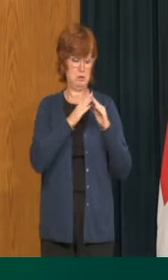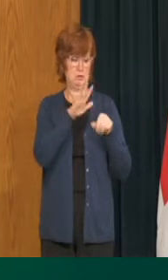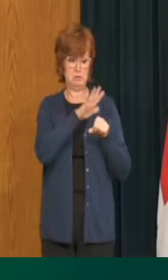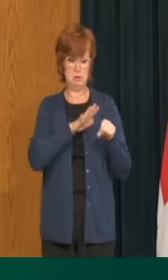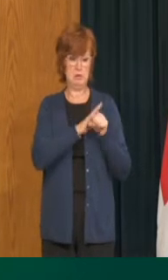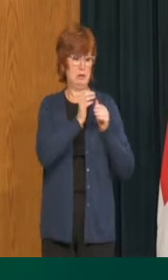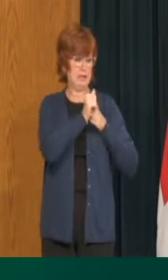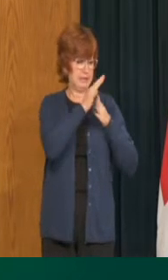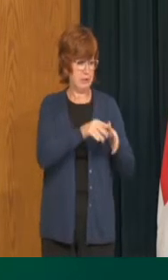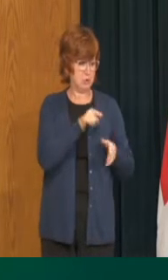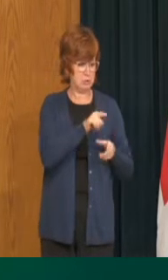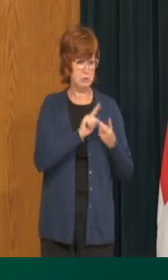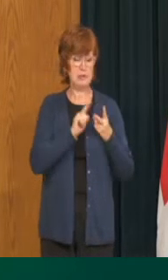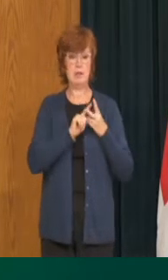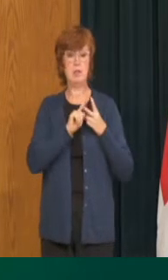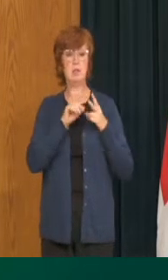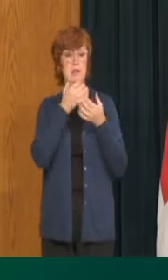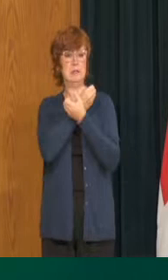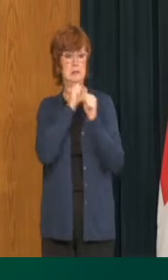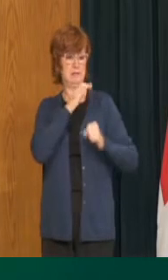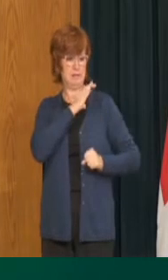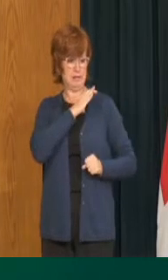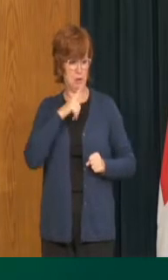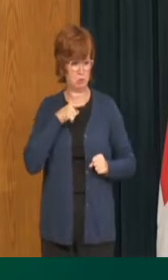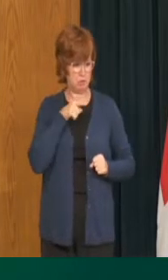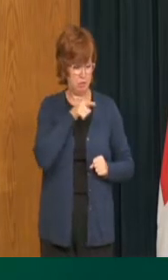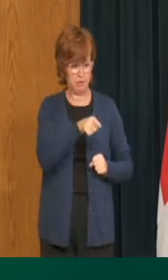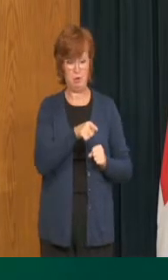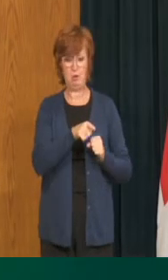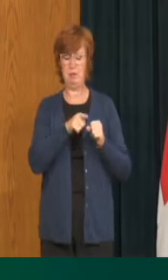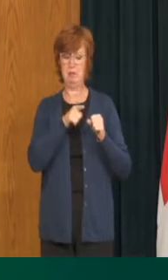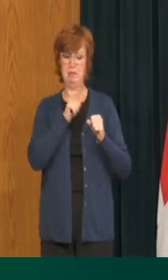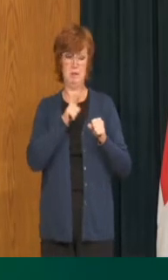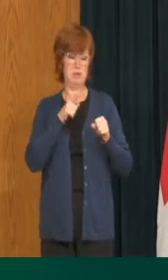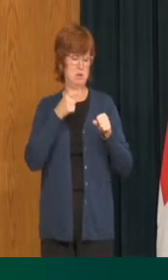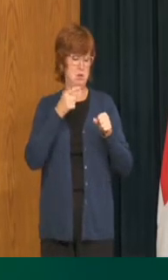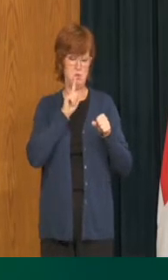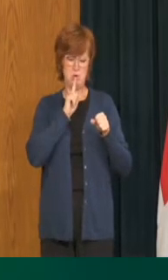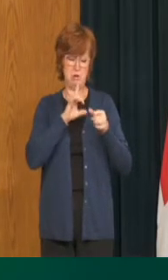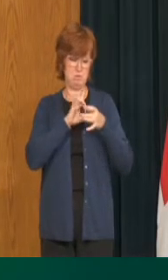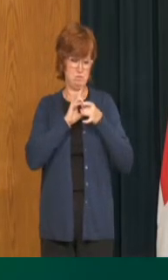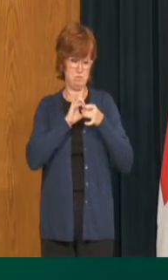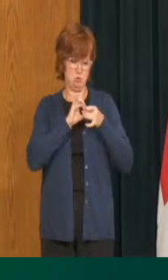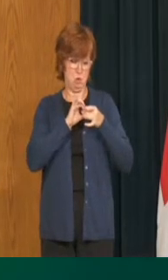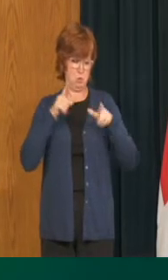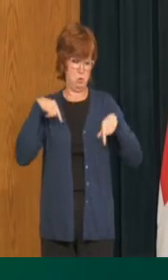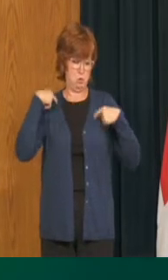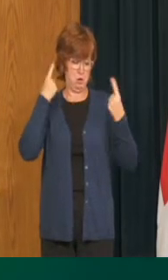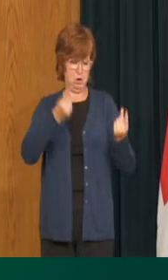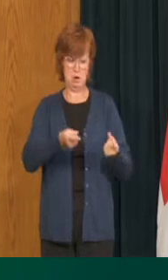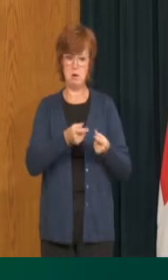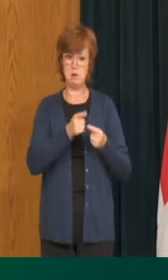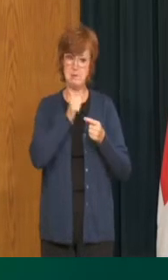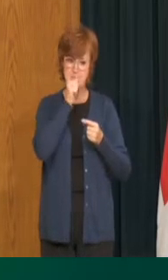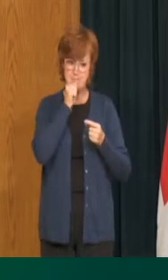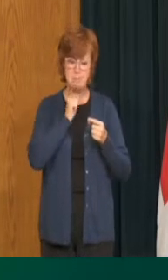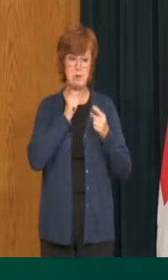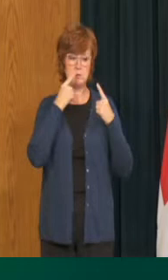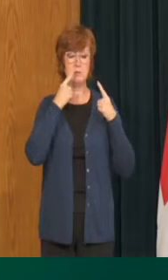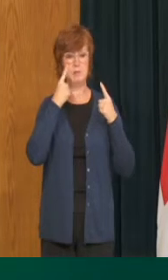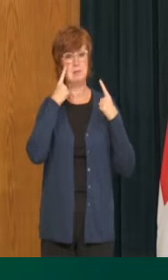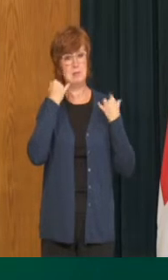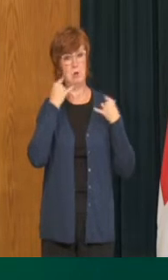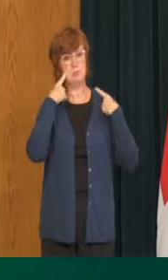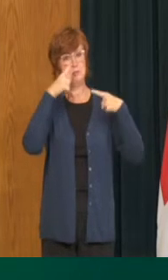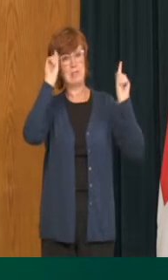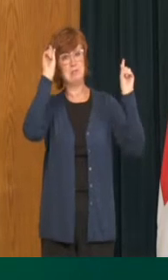Huttarian Safety Council, for your cooperation and for your efforts over the past several weeks. Those efforts have worked.